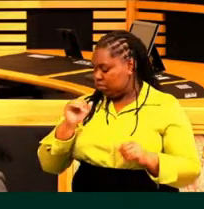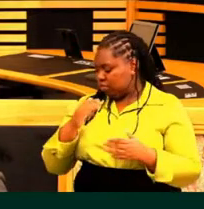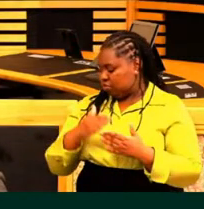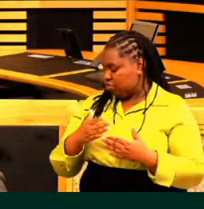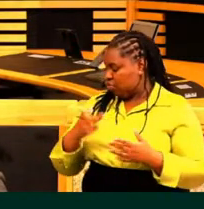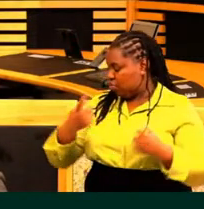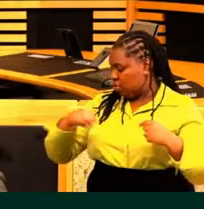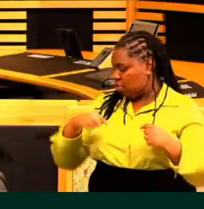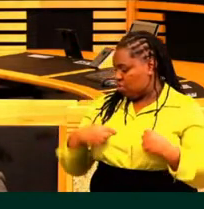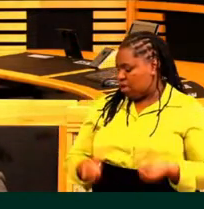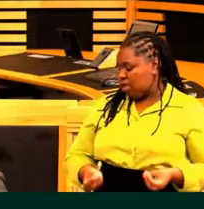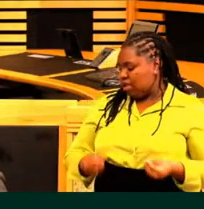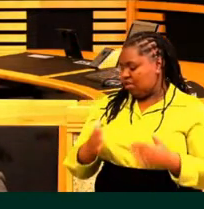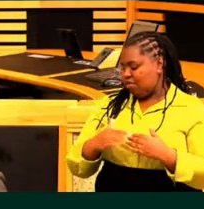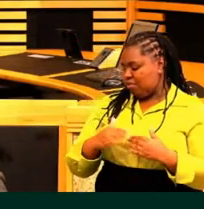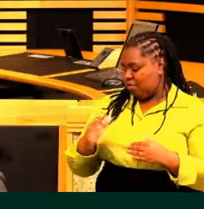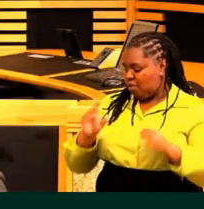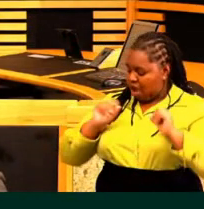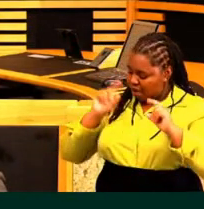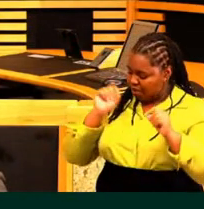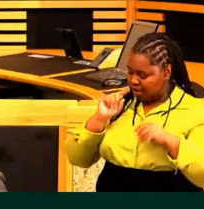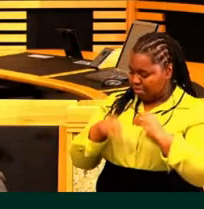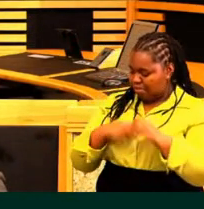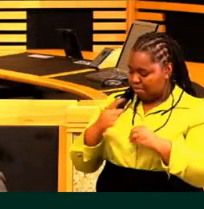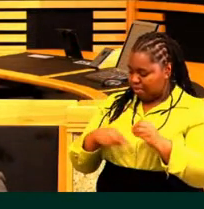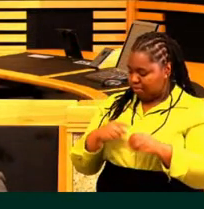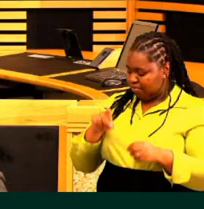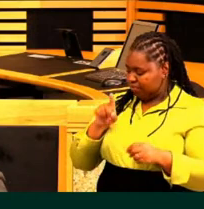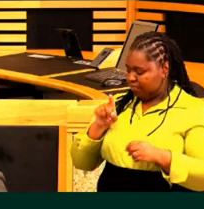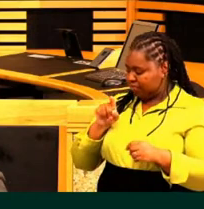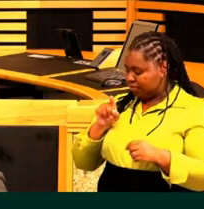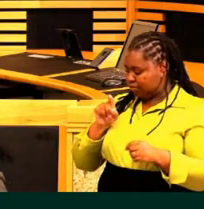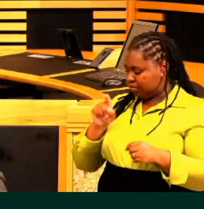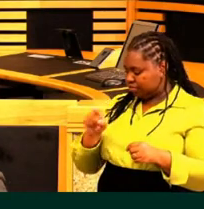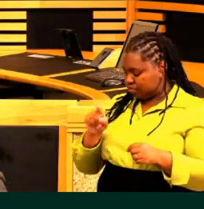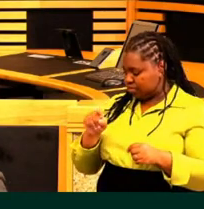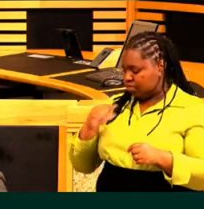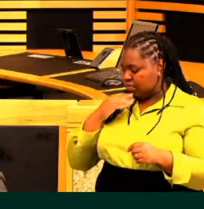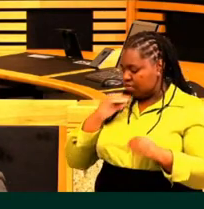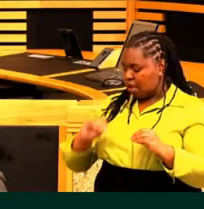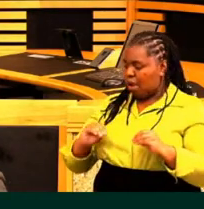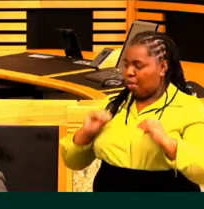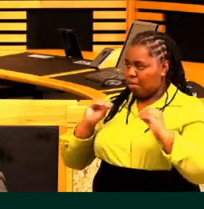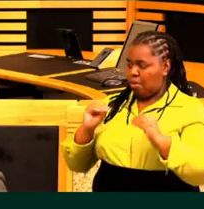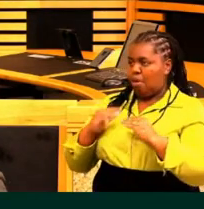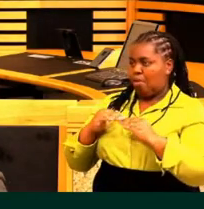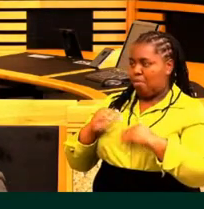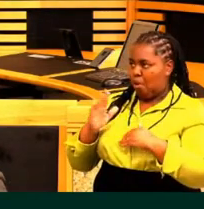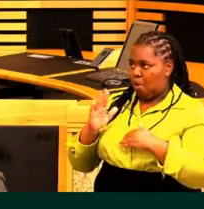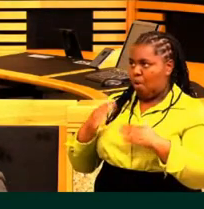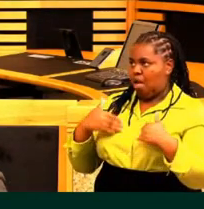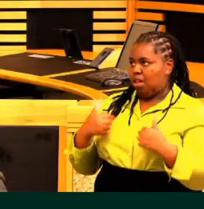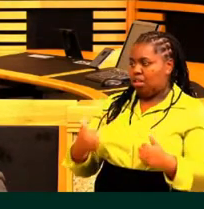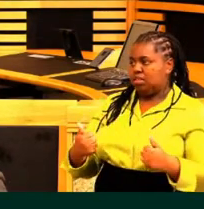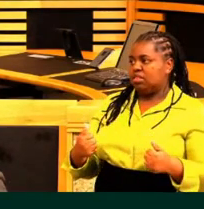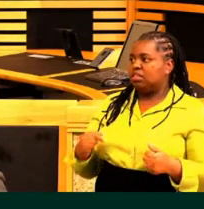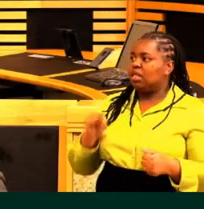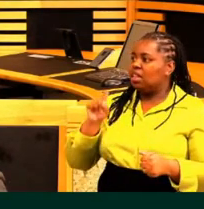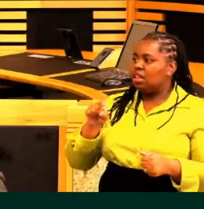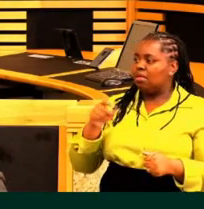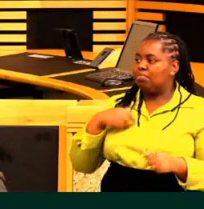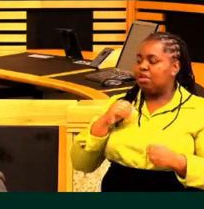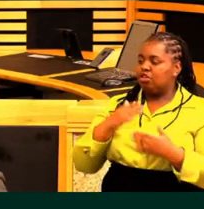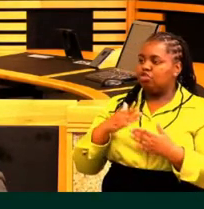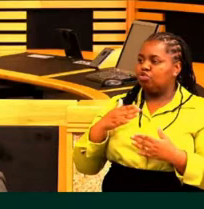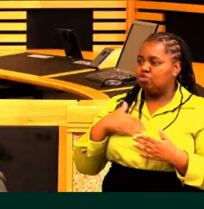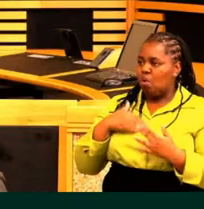awareness about mental health issues and reduce stigma and promote Health seeking behaviors there should be accessible